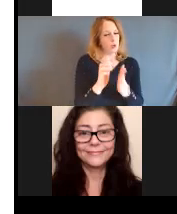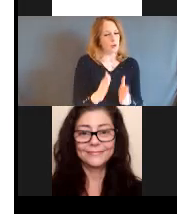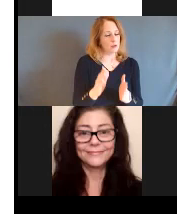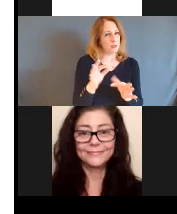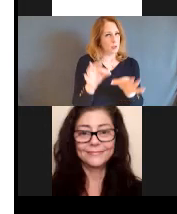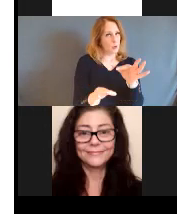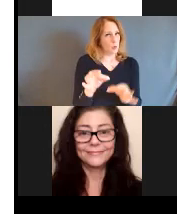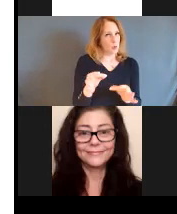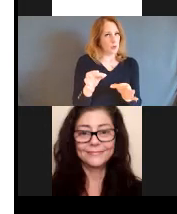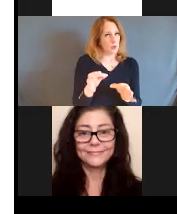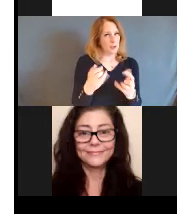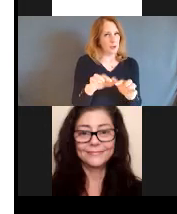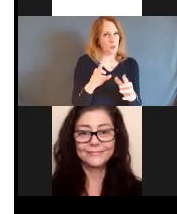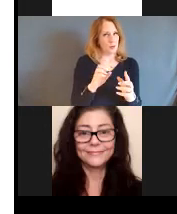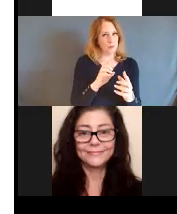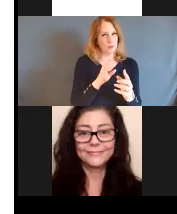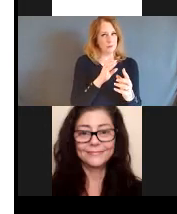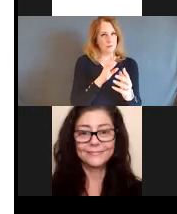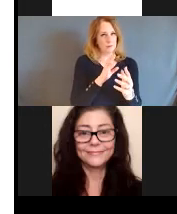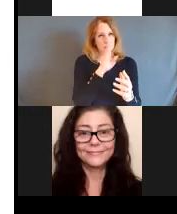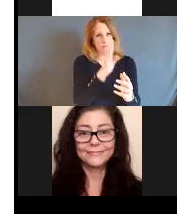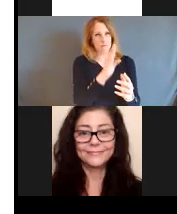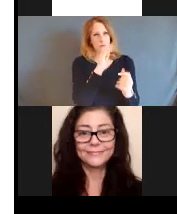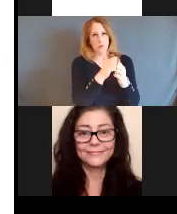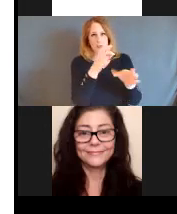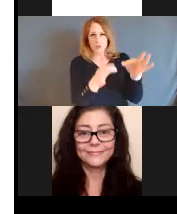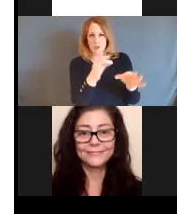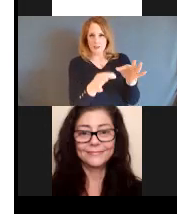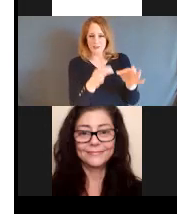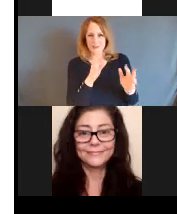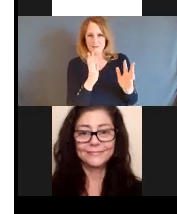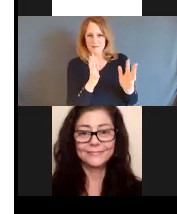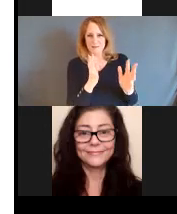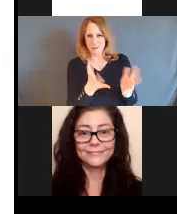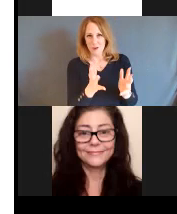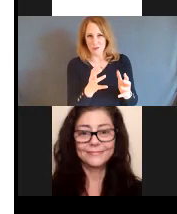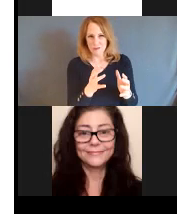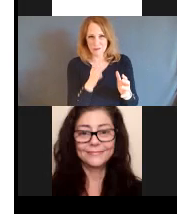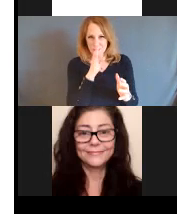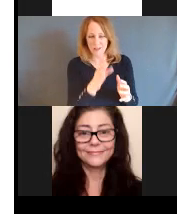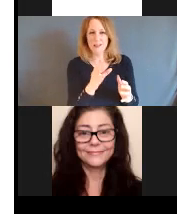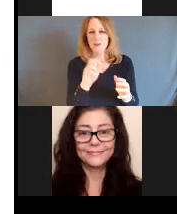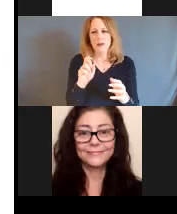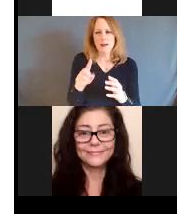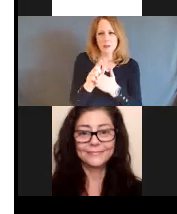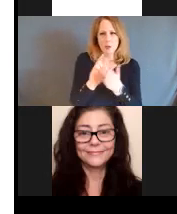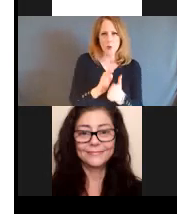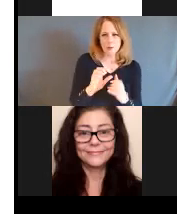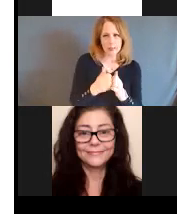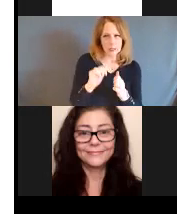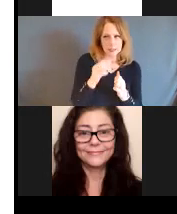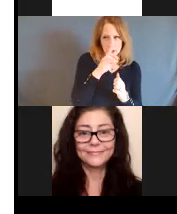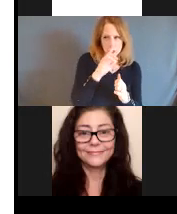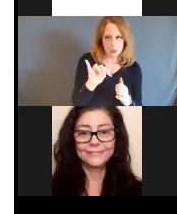talk. Like, you don't want to talk to the judge directly. You want to talk to the lawyers about how that process would actually work. And